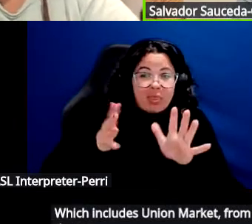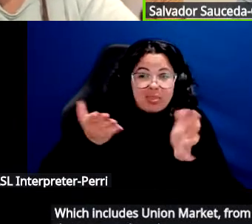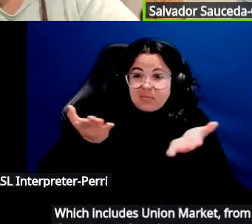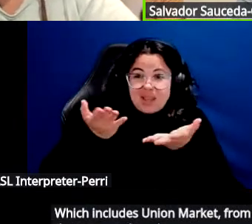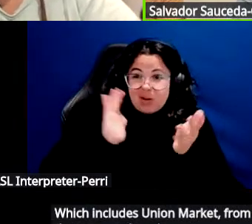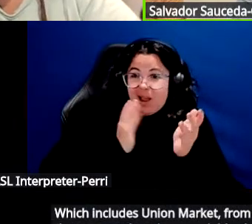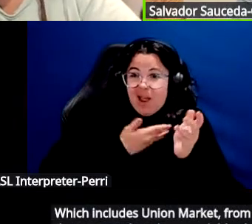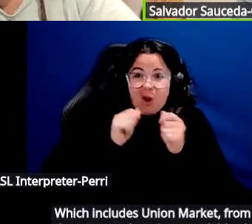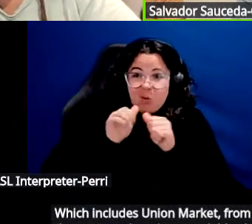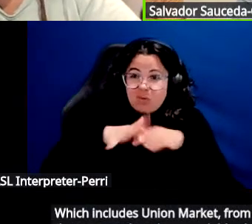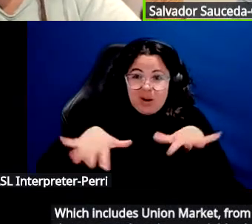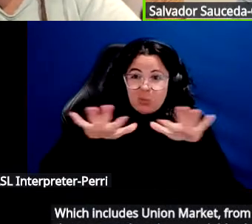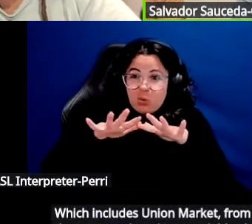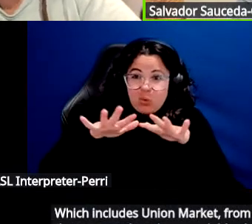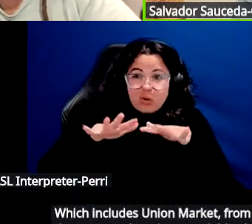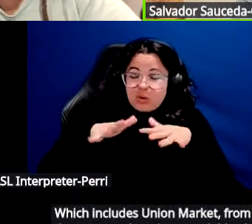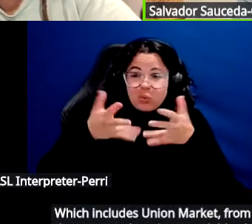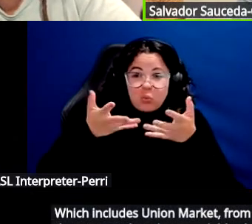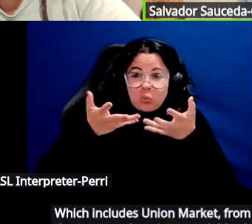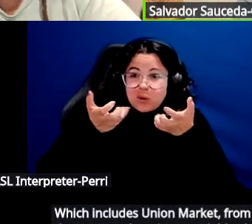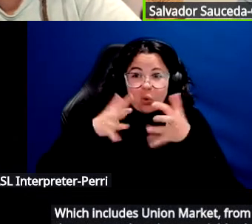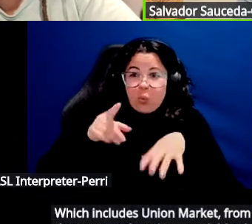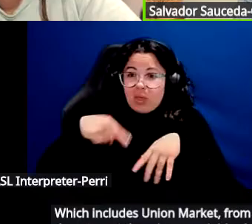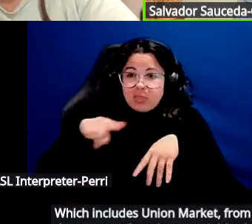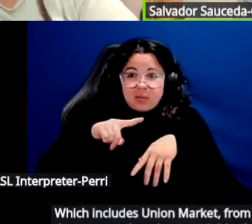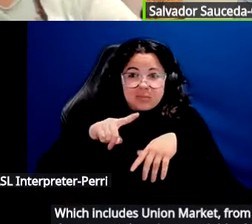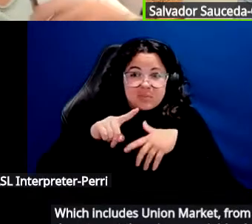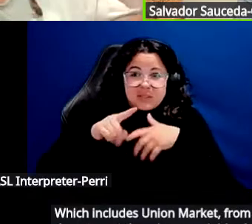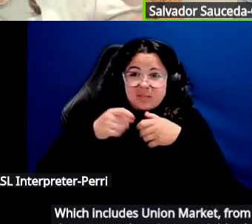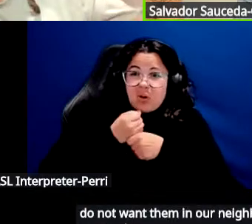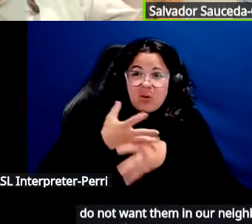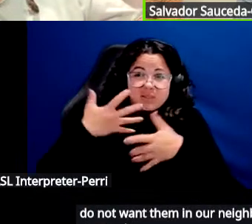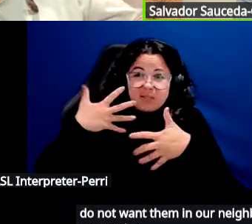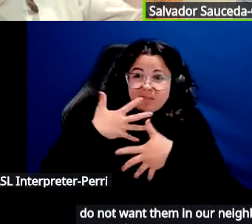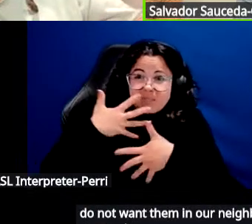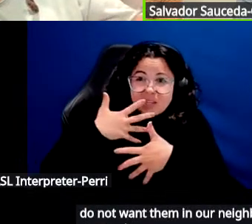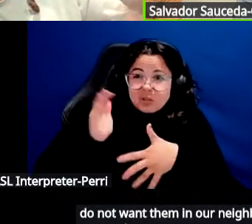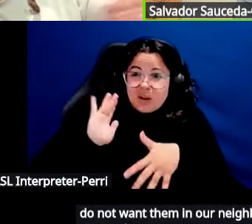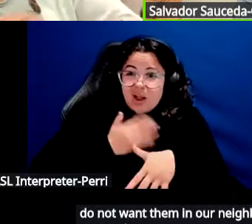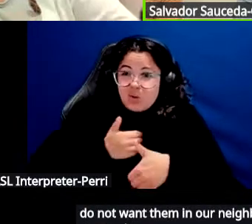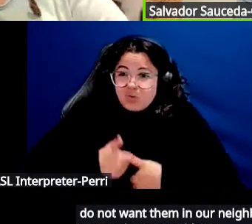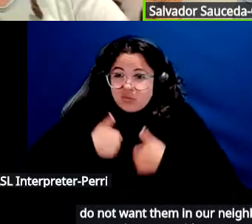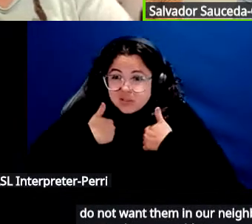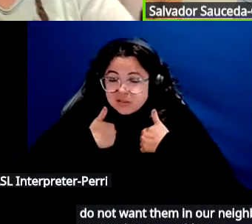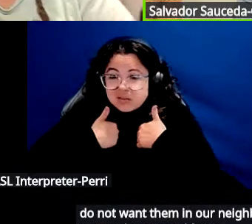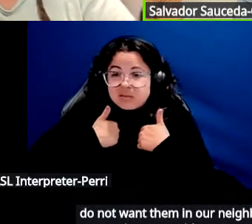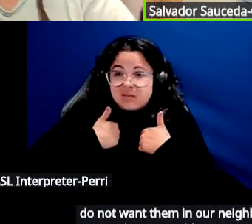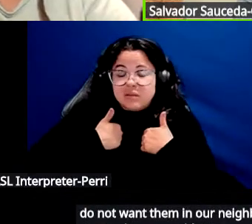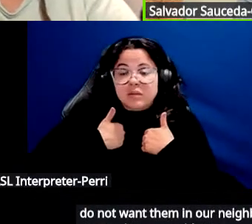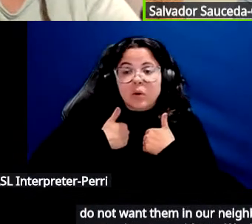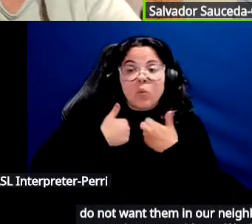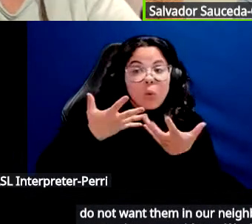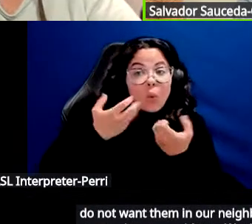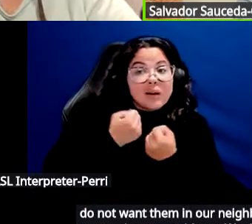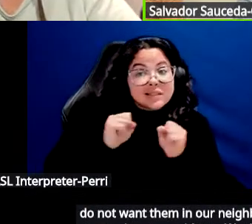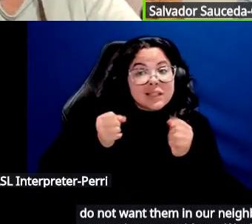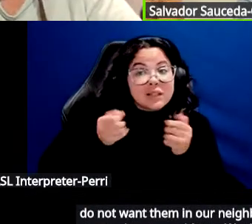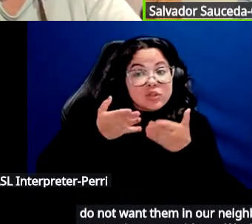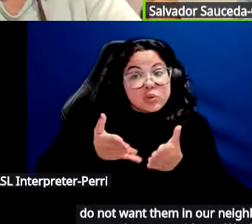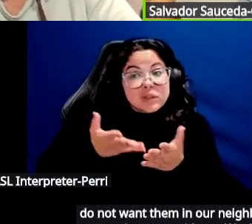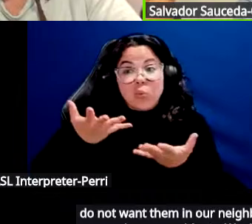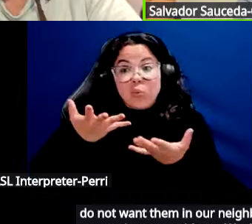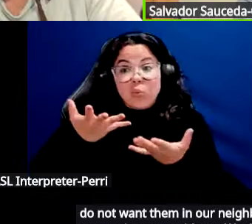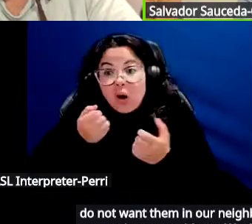neighborhoods, and we do not want them to be fear-mongering our residents. We do want safer streets, we do want